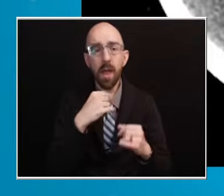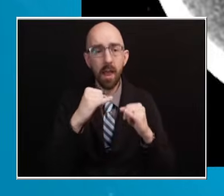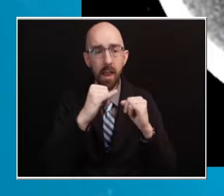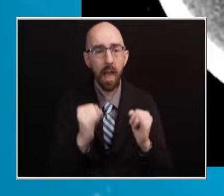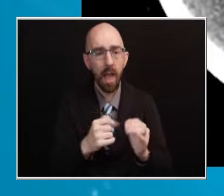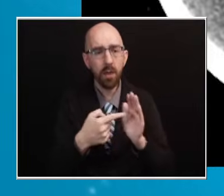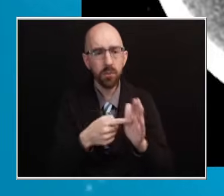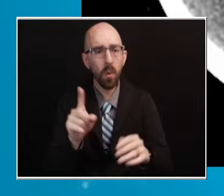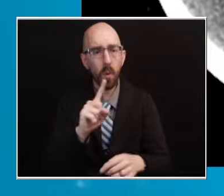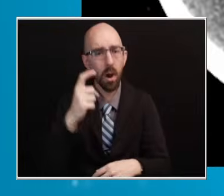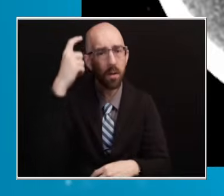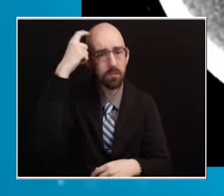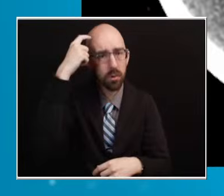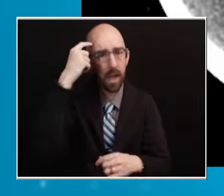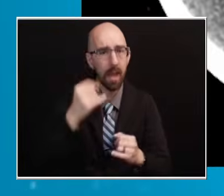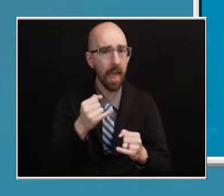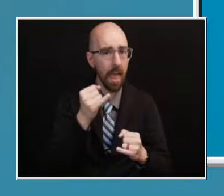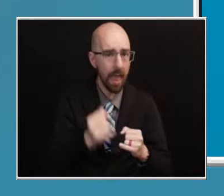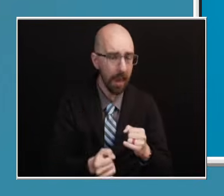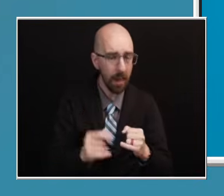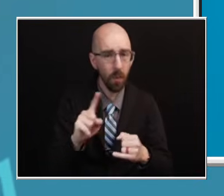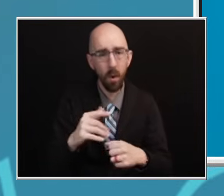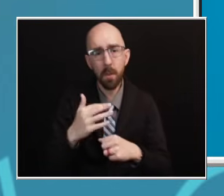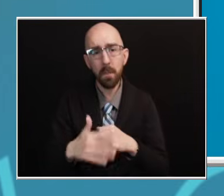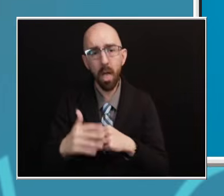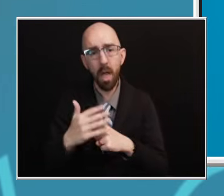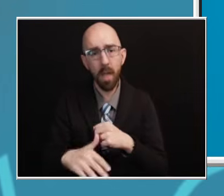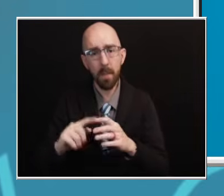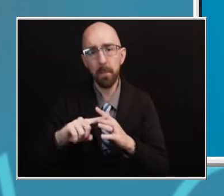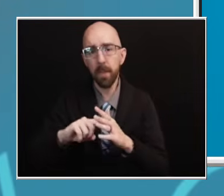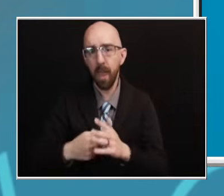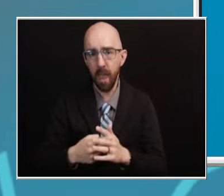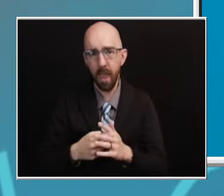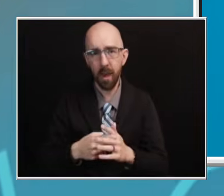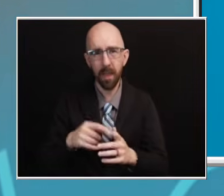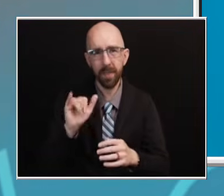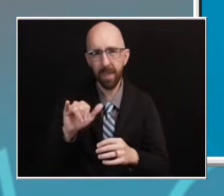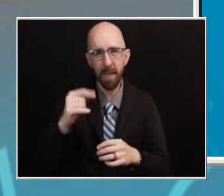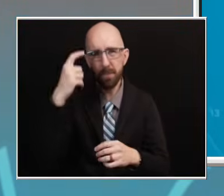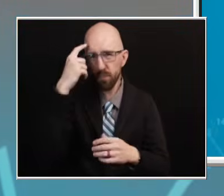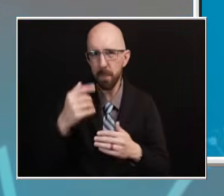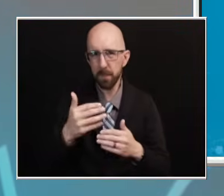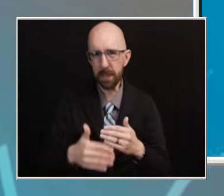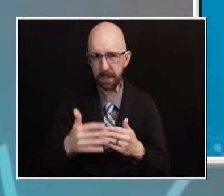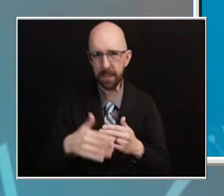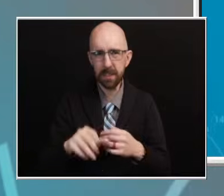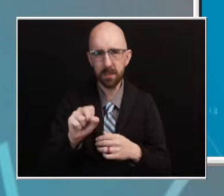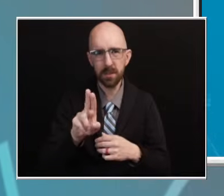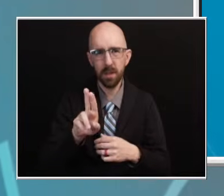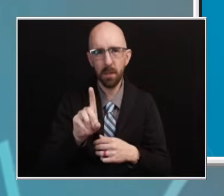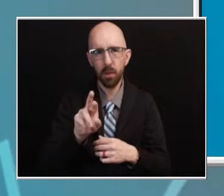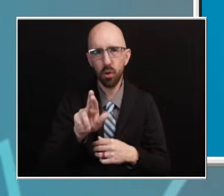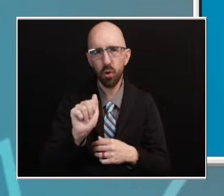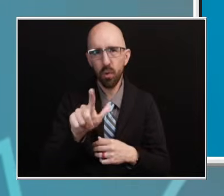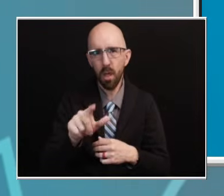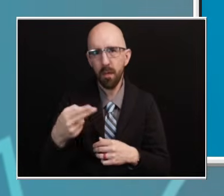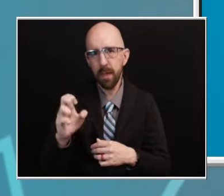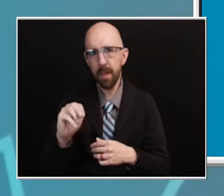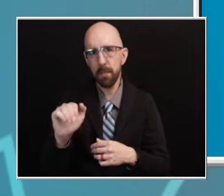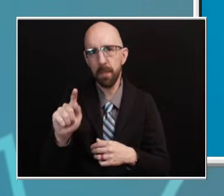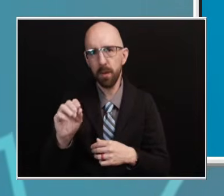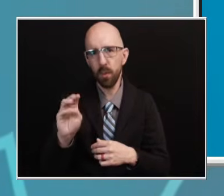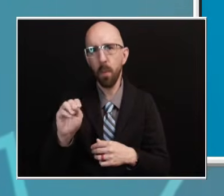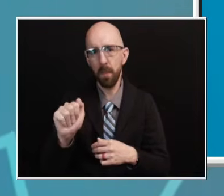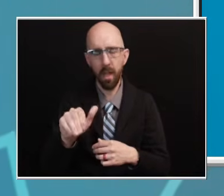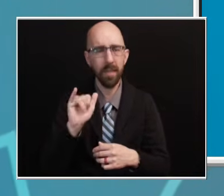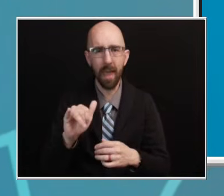brain ended and where the blood began, the subdural hematoma. And so that showed that that was an extremely tight